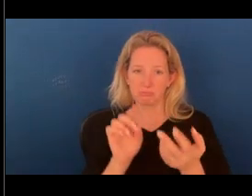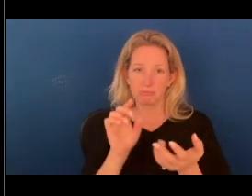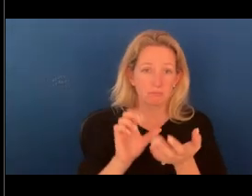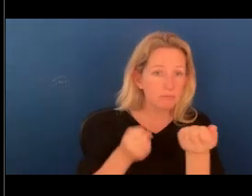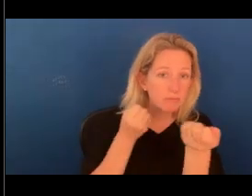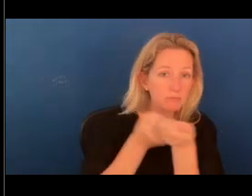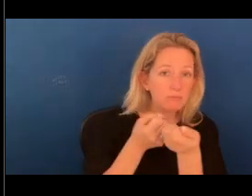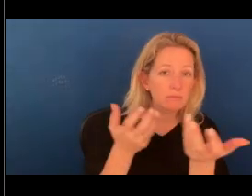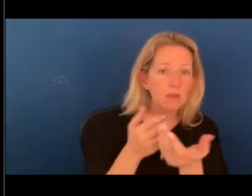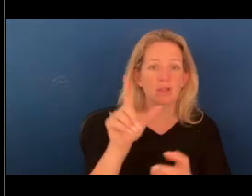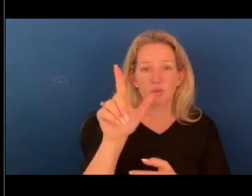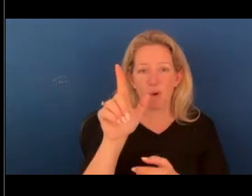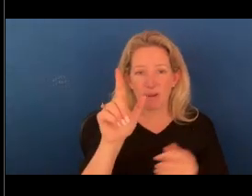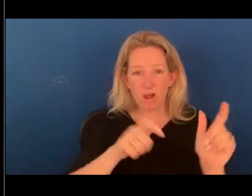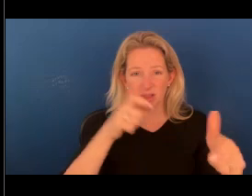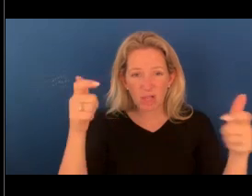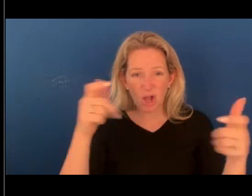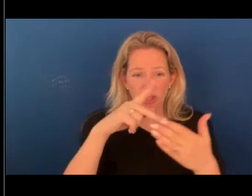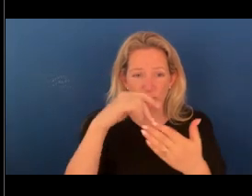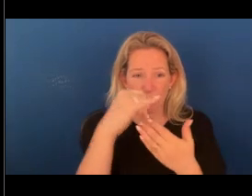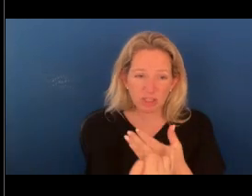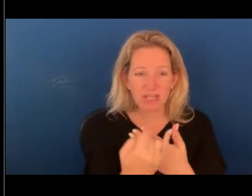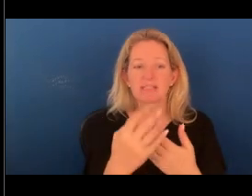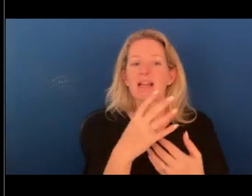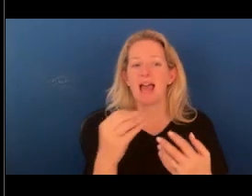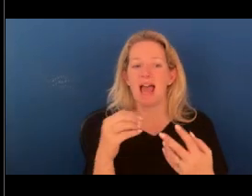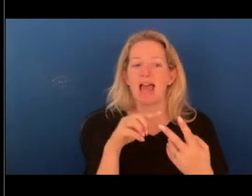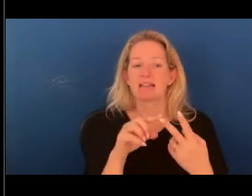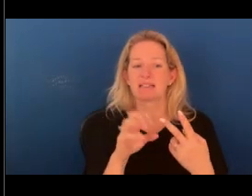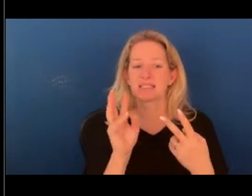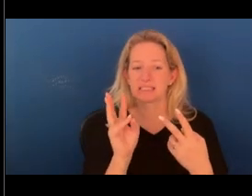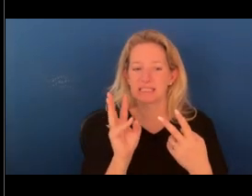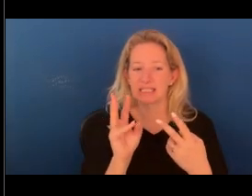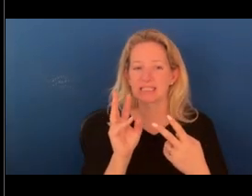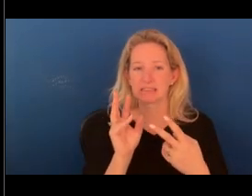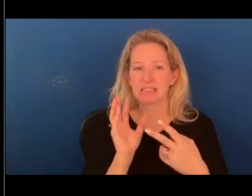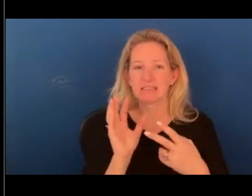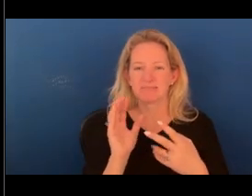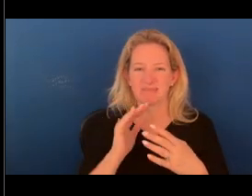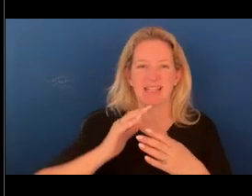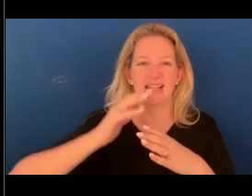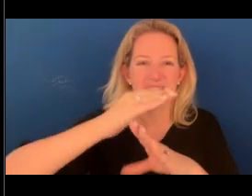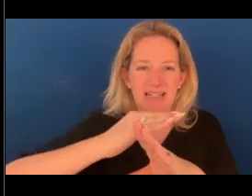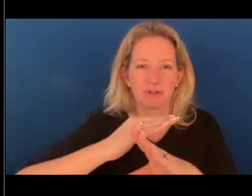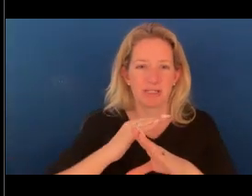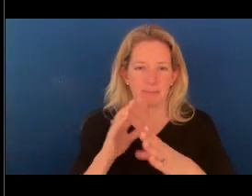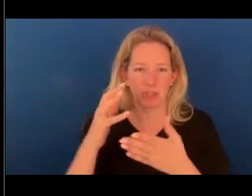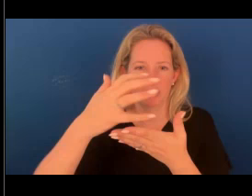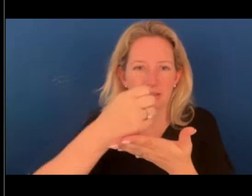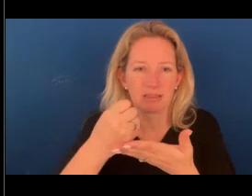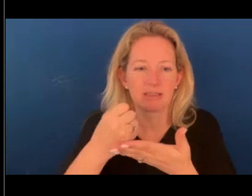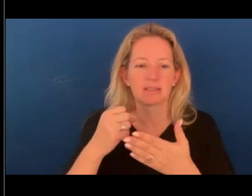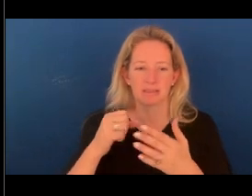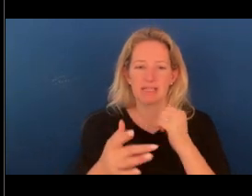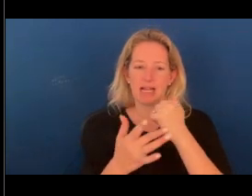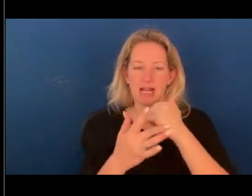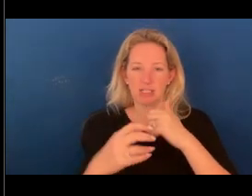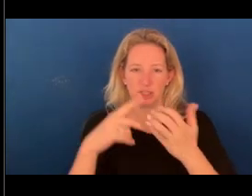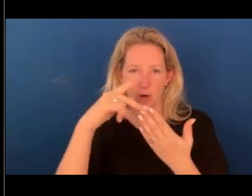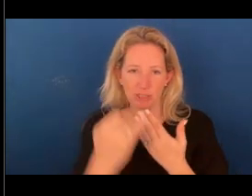debris removal projects and 6 interception technology projects. And we're also proud to announce 13 new projects that are